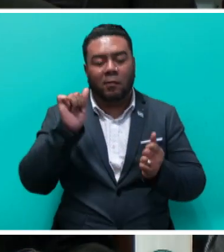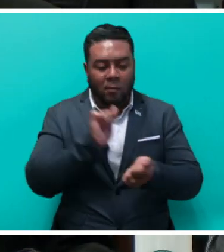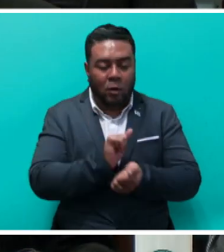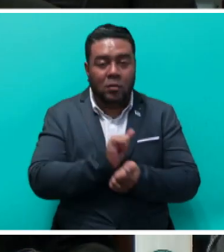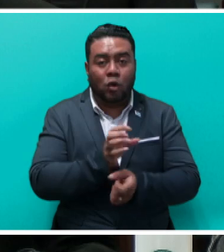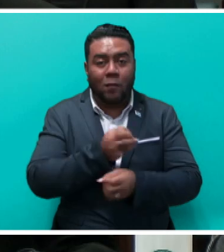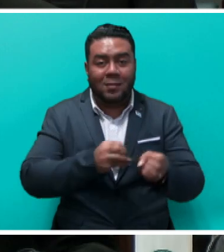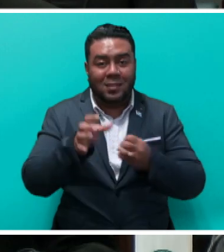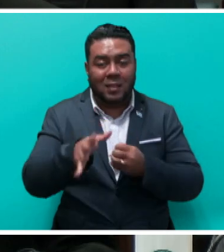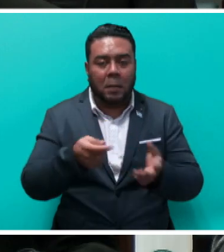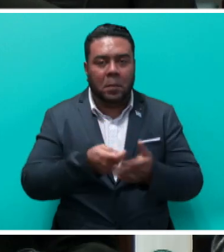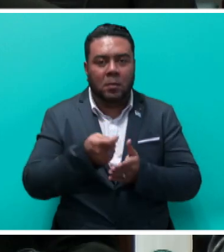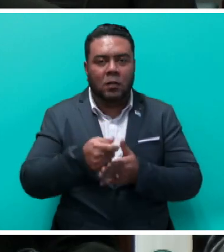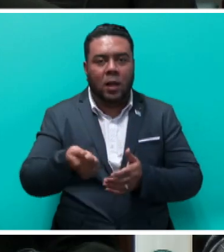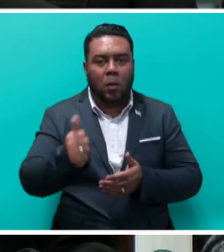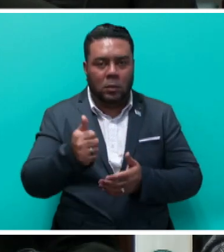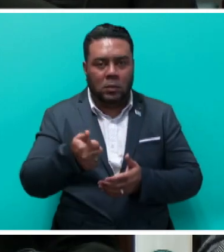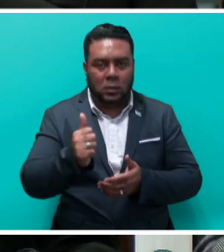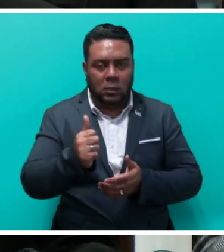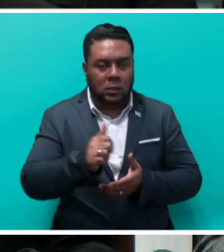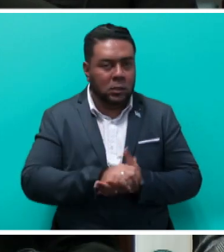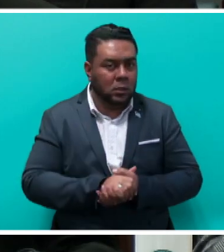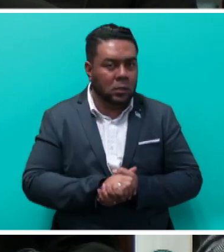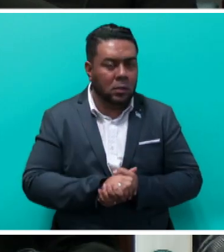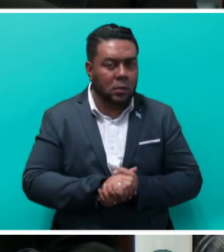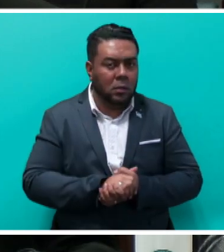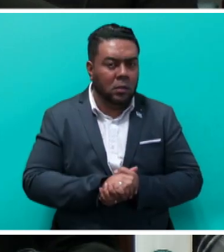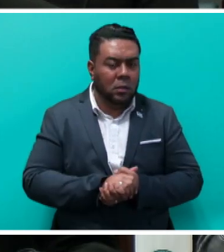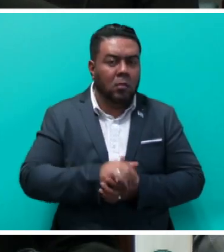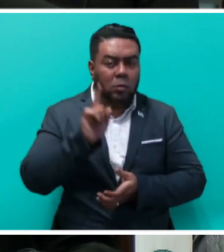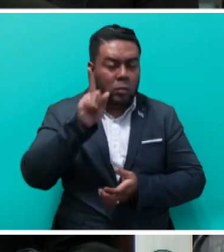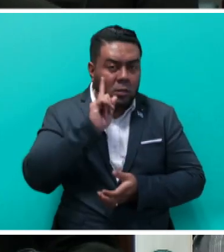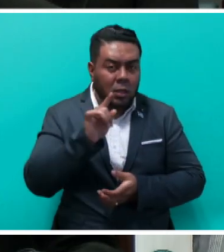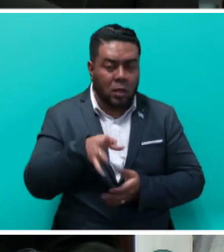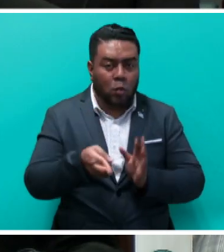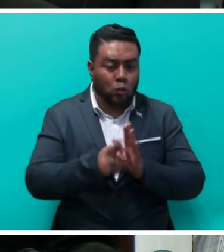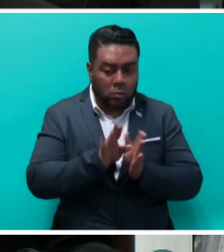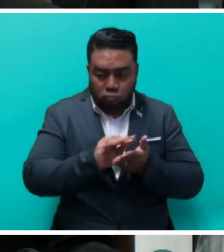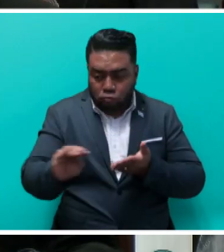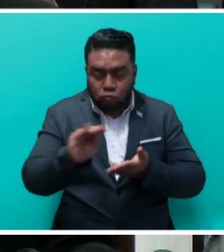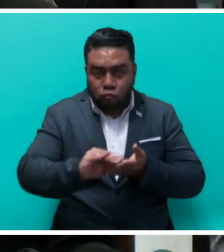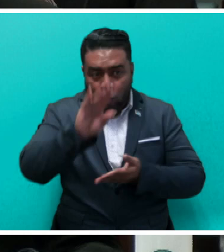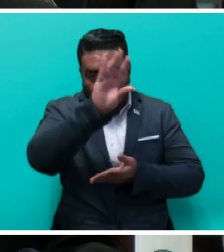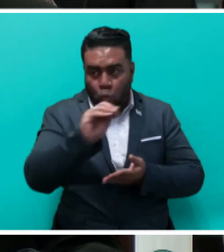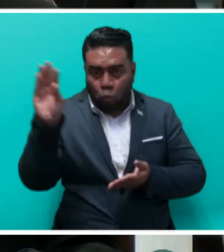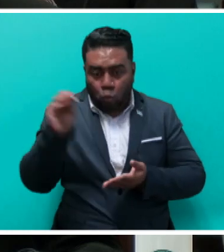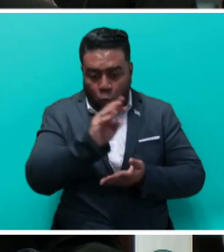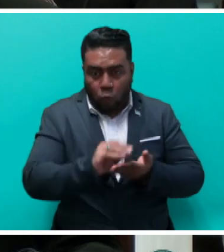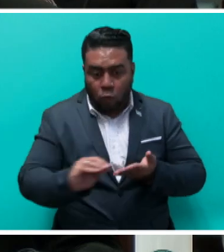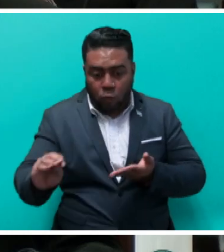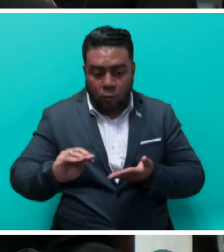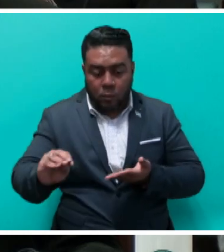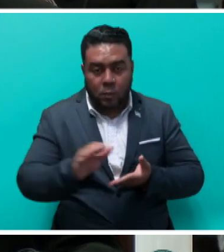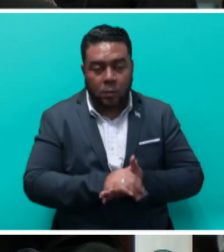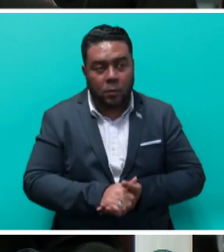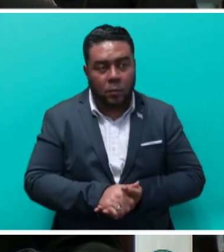allowances. Mr. Speaker said it is important to note that the redeployment exercise that was undertaken in the 2023-24